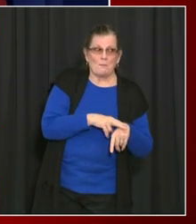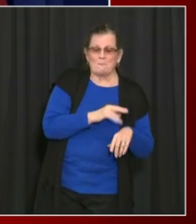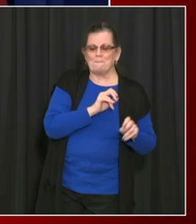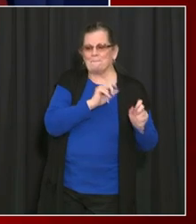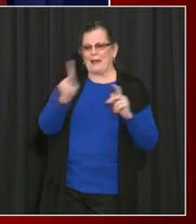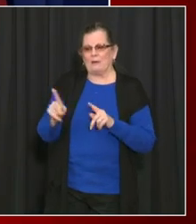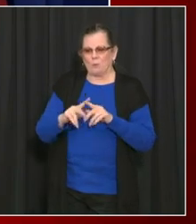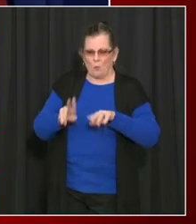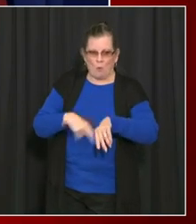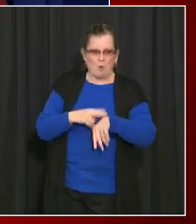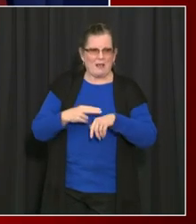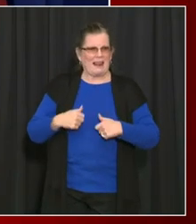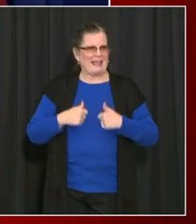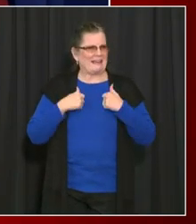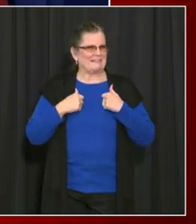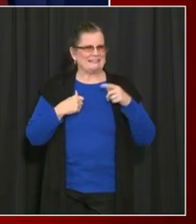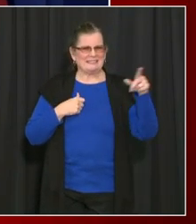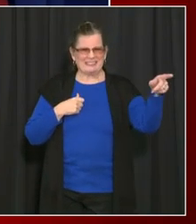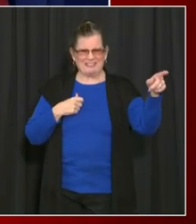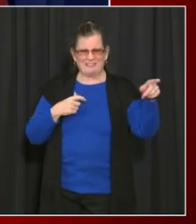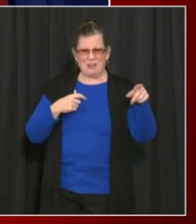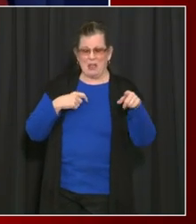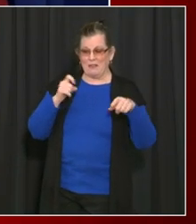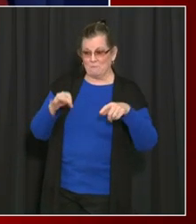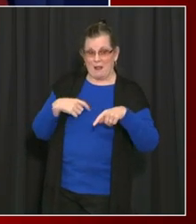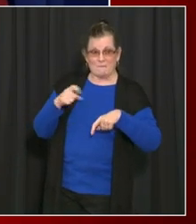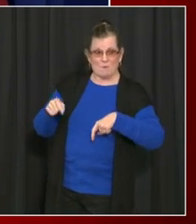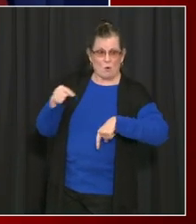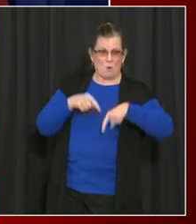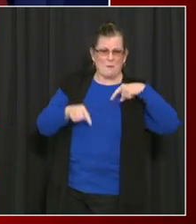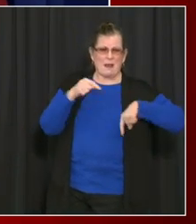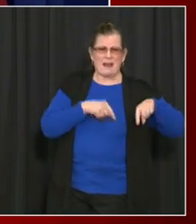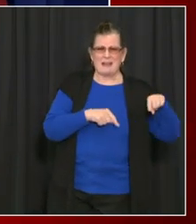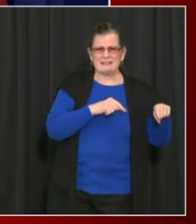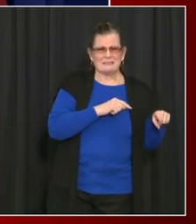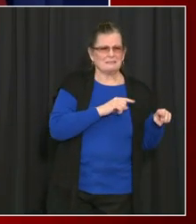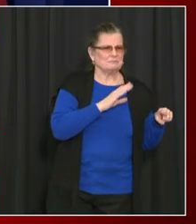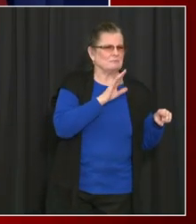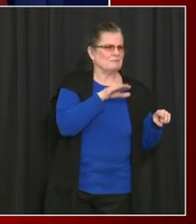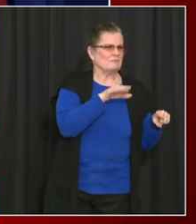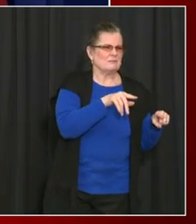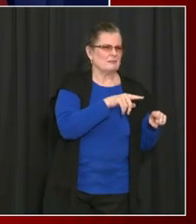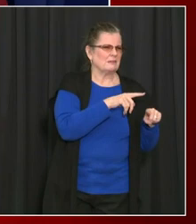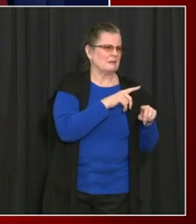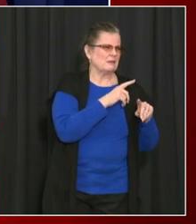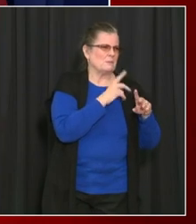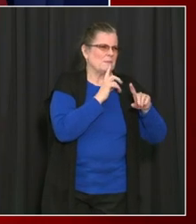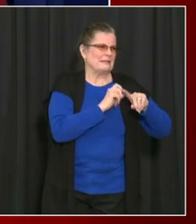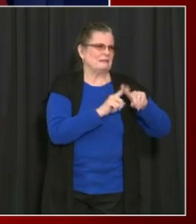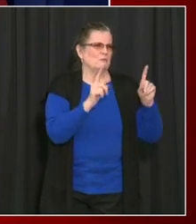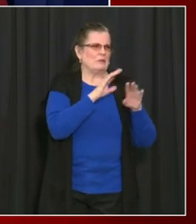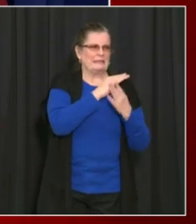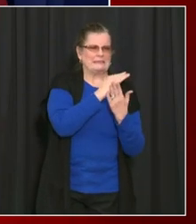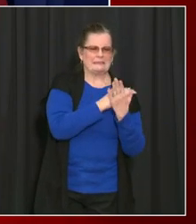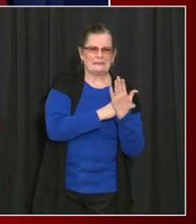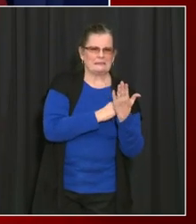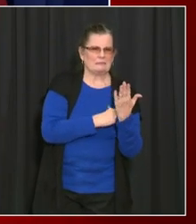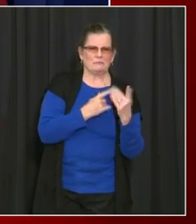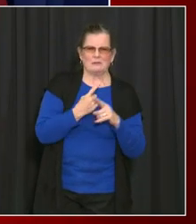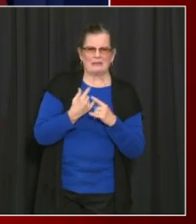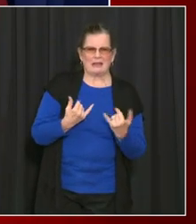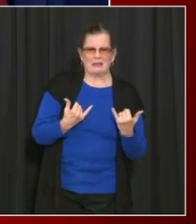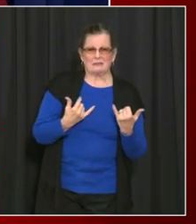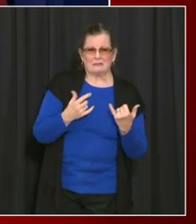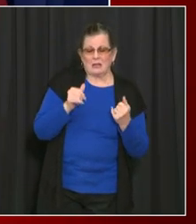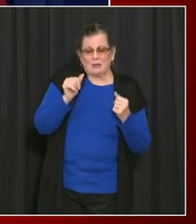more see if we had to go back, different activities that are listed in the current stay-at-home order, but that could